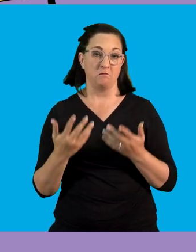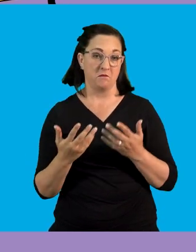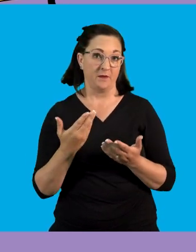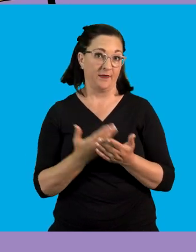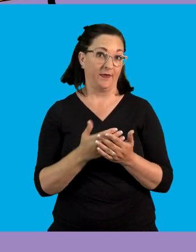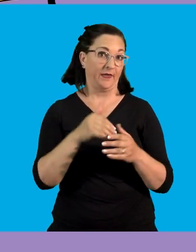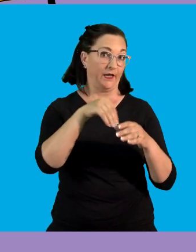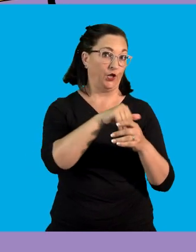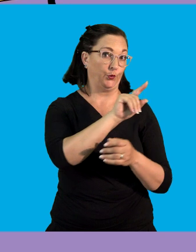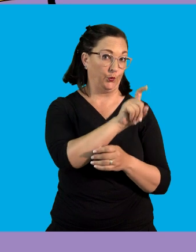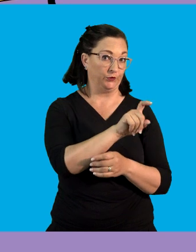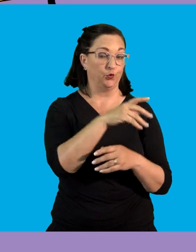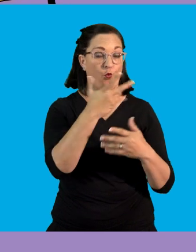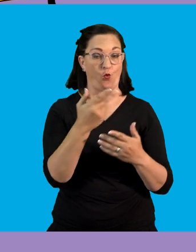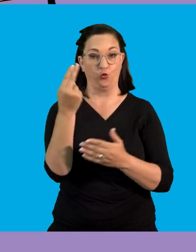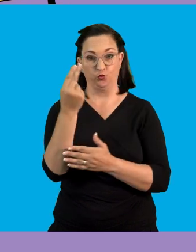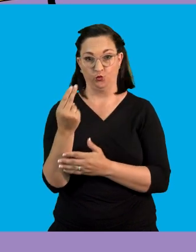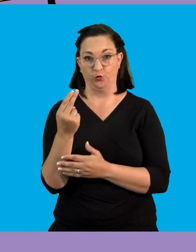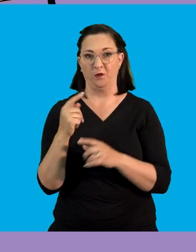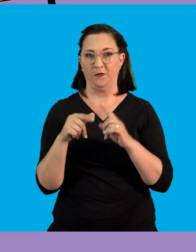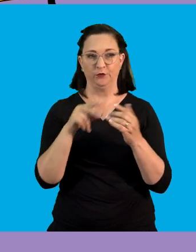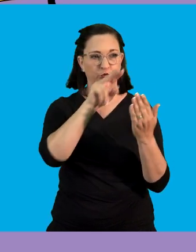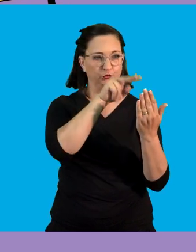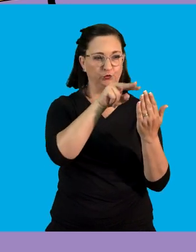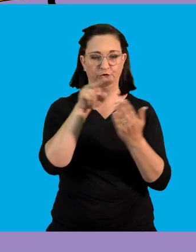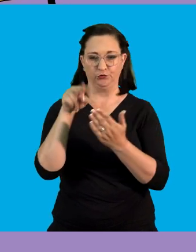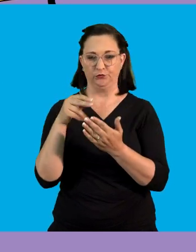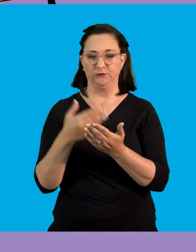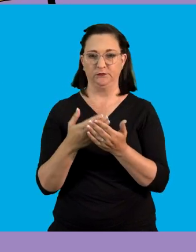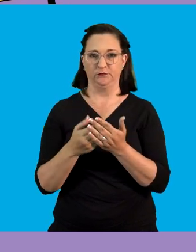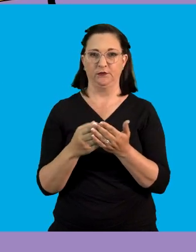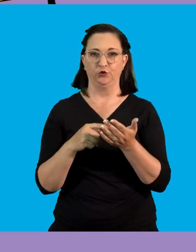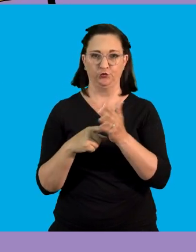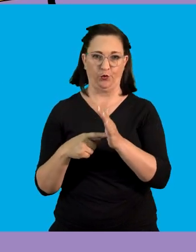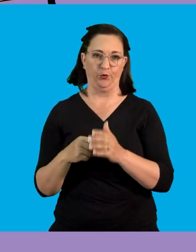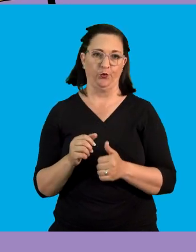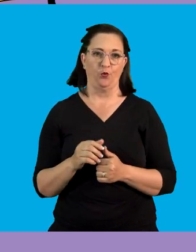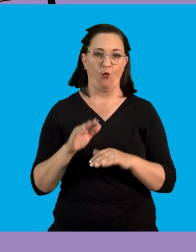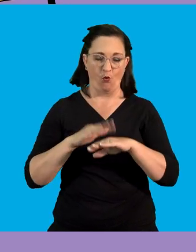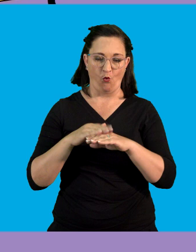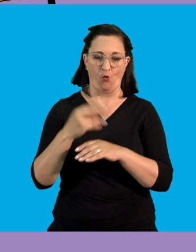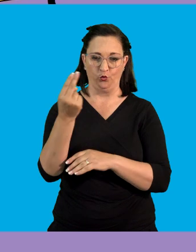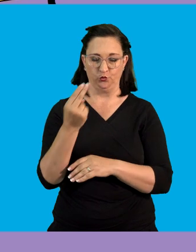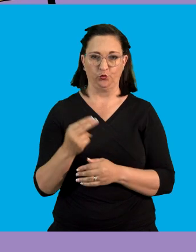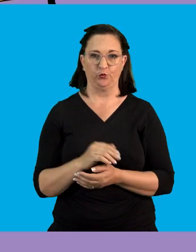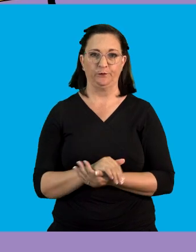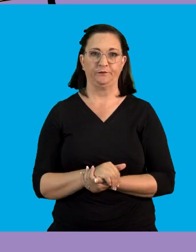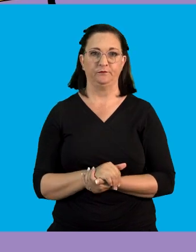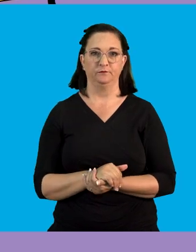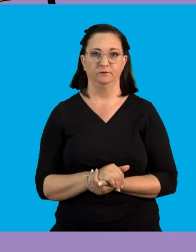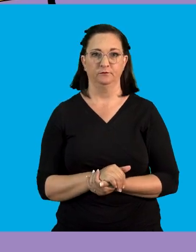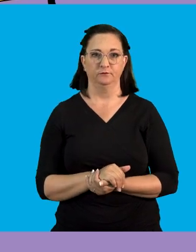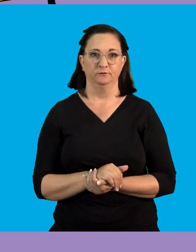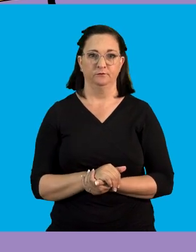the information is given in the question. Either way, we read the question, we do our markings, and we work from the markings to then